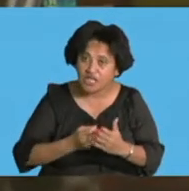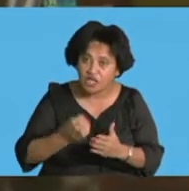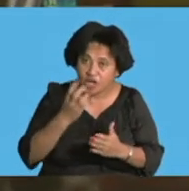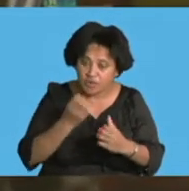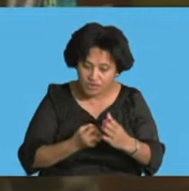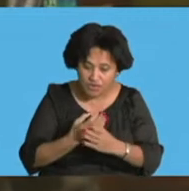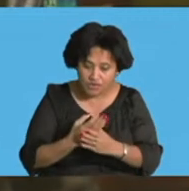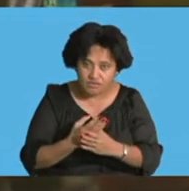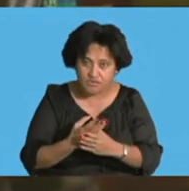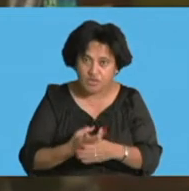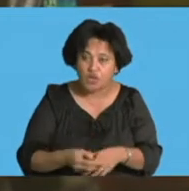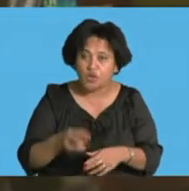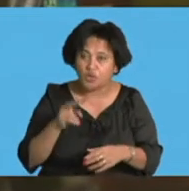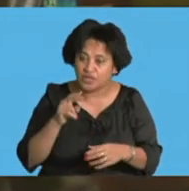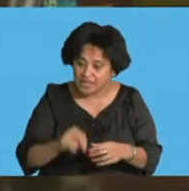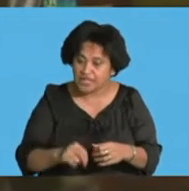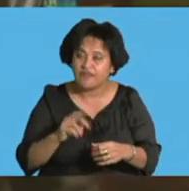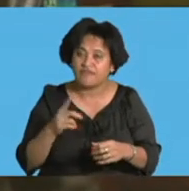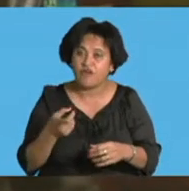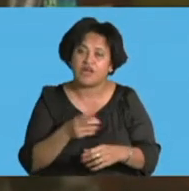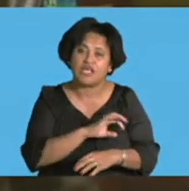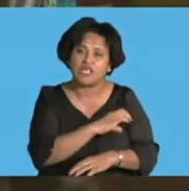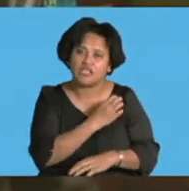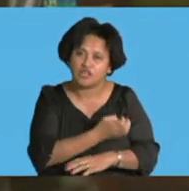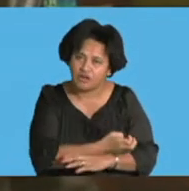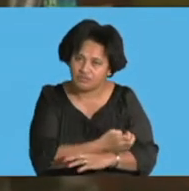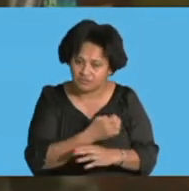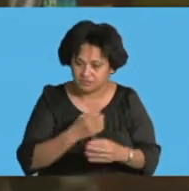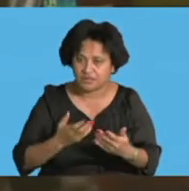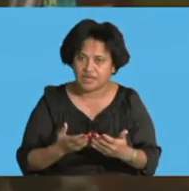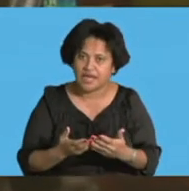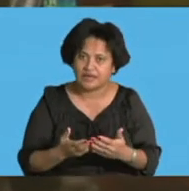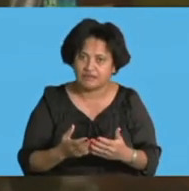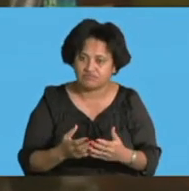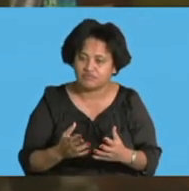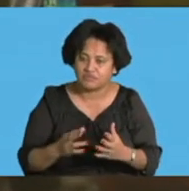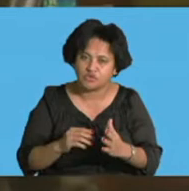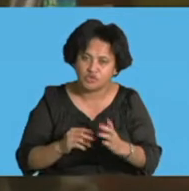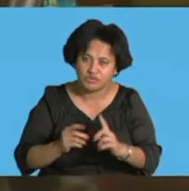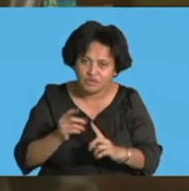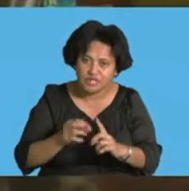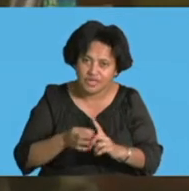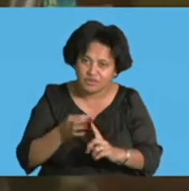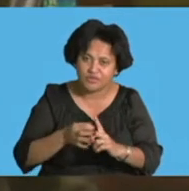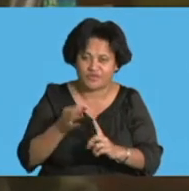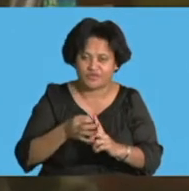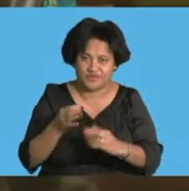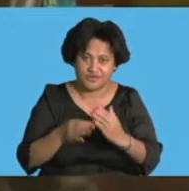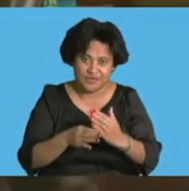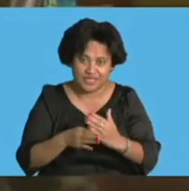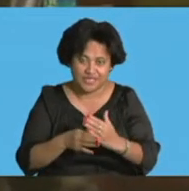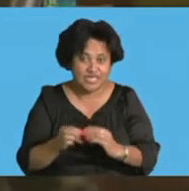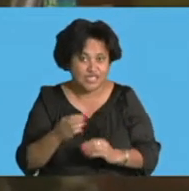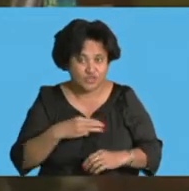better enhance of economic power and opportunities in the maritime and remote areas. The ministry is focusing on